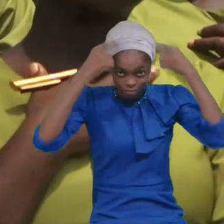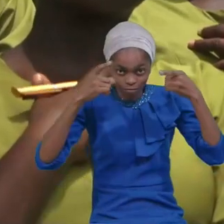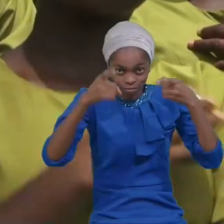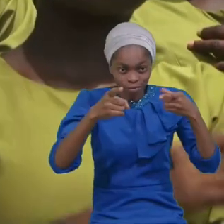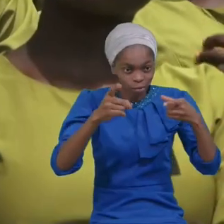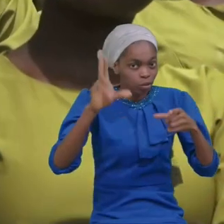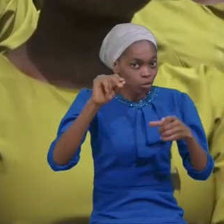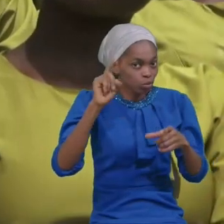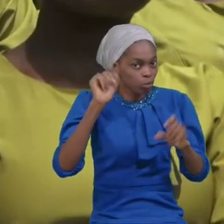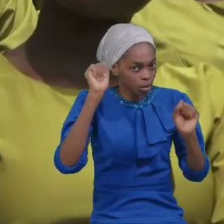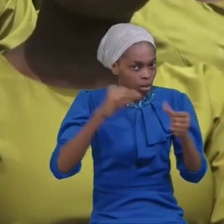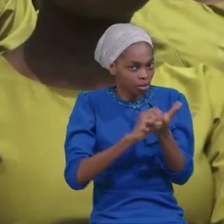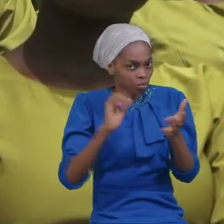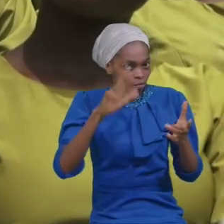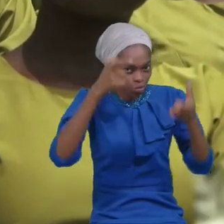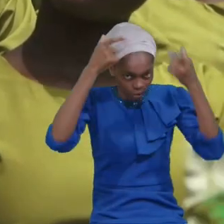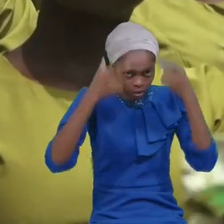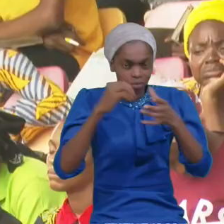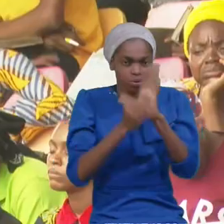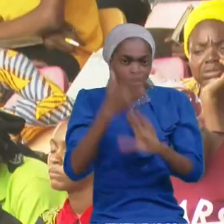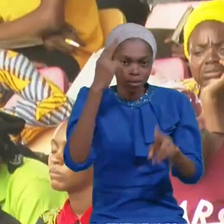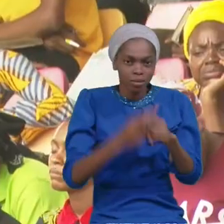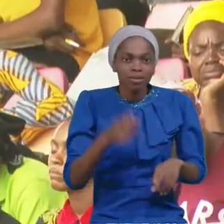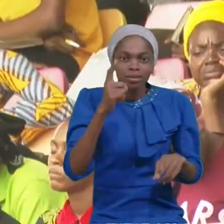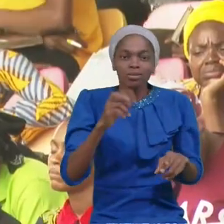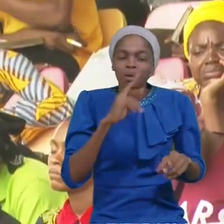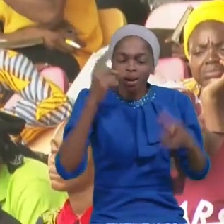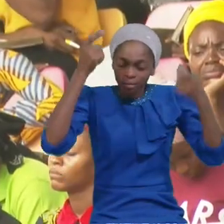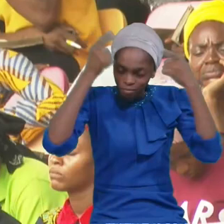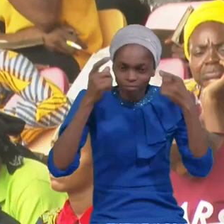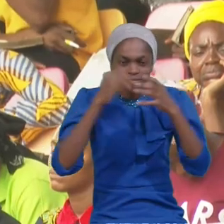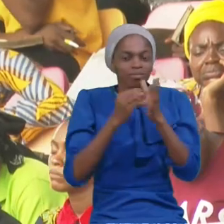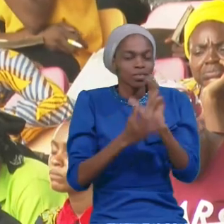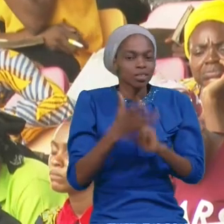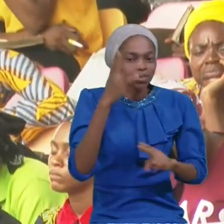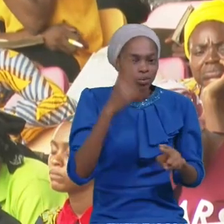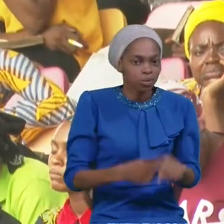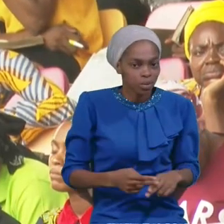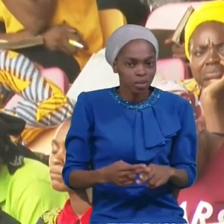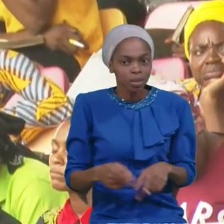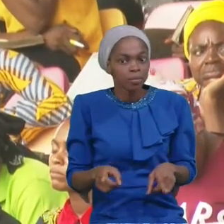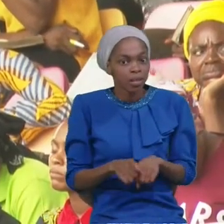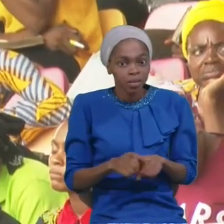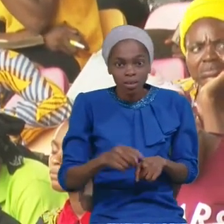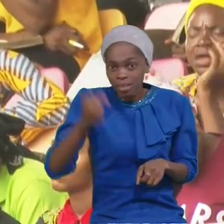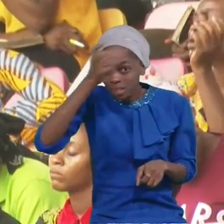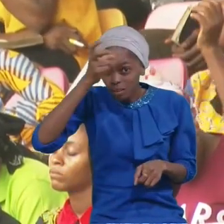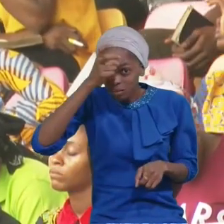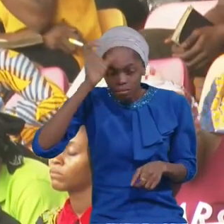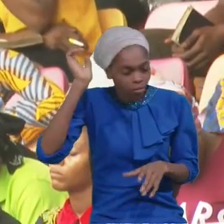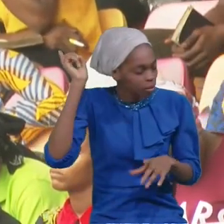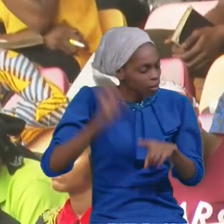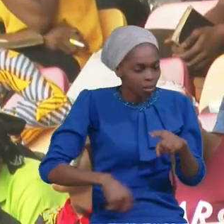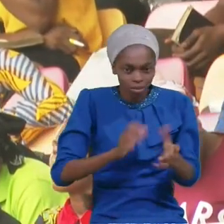the devil cannot remove that. Amen. When the Lord lifts you up and he puts you in the position,